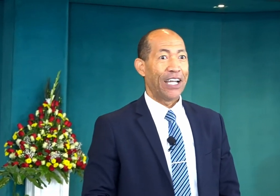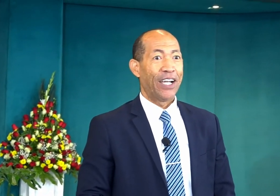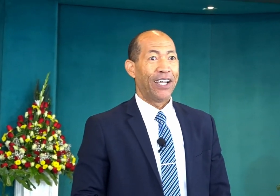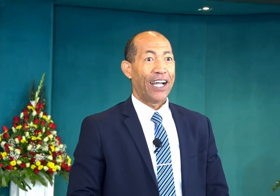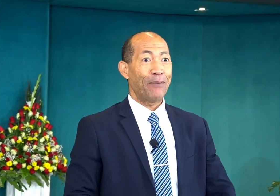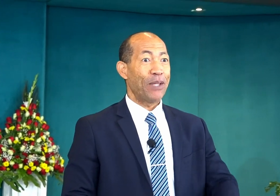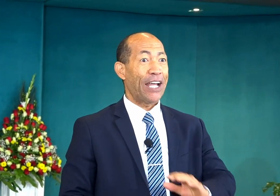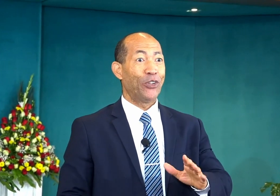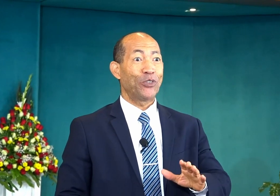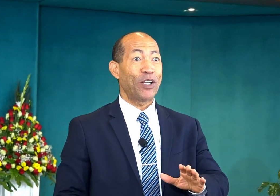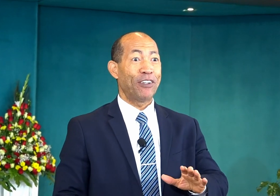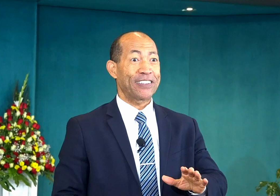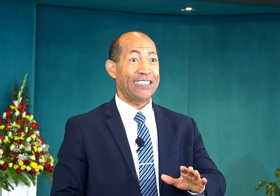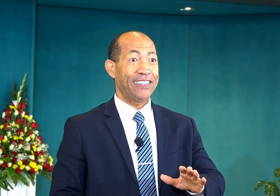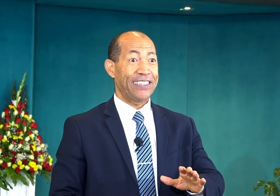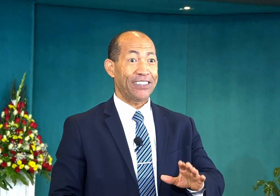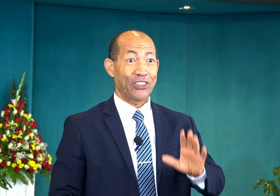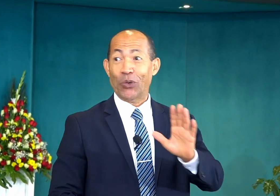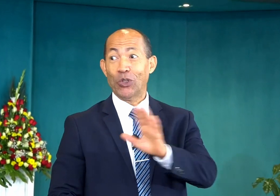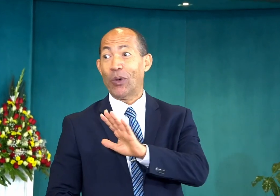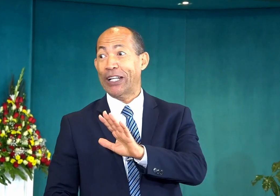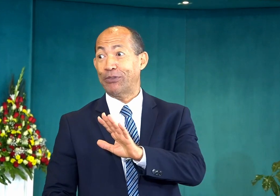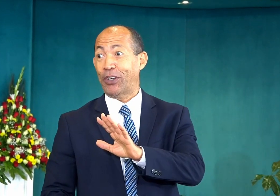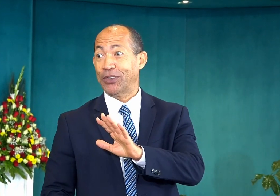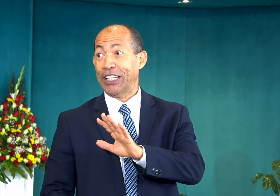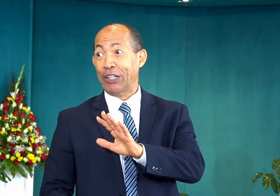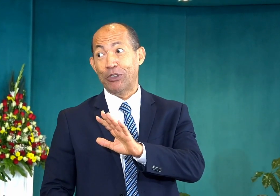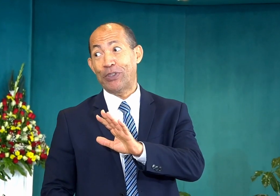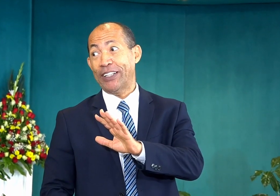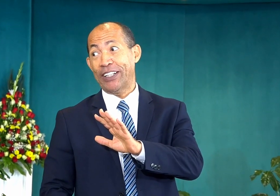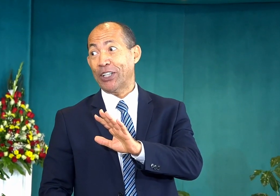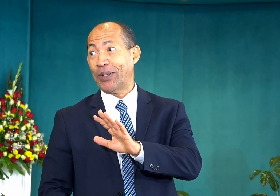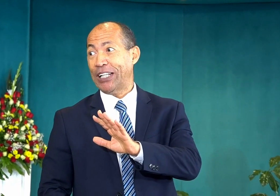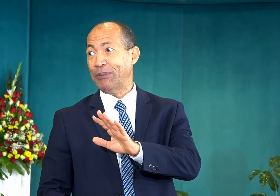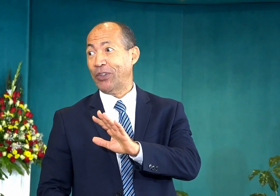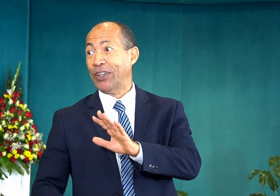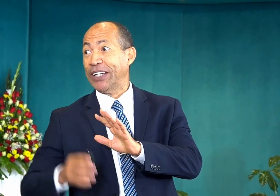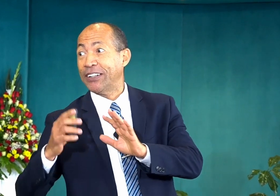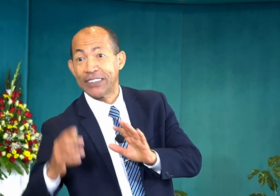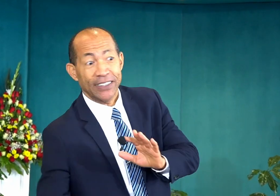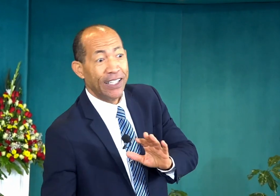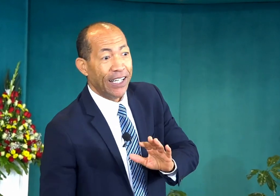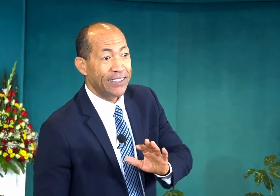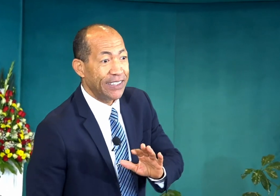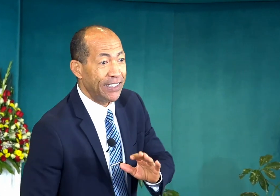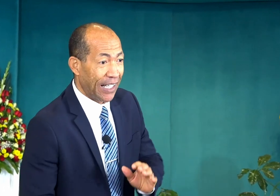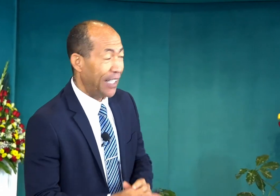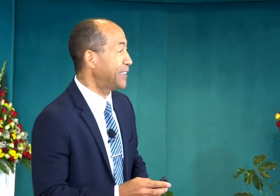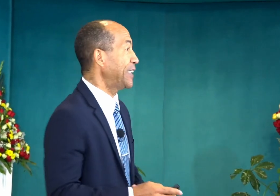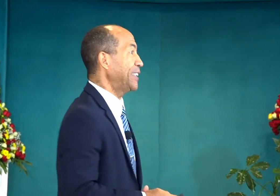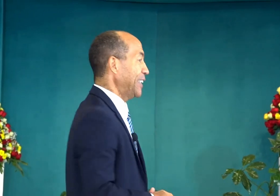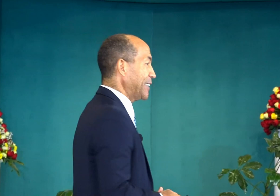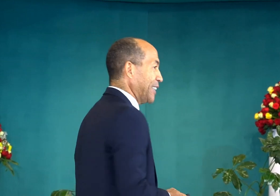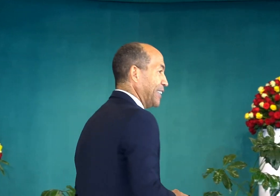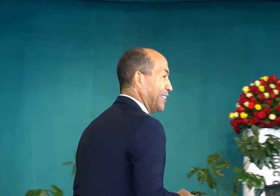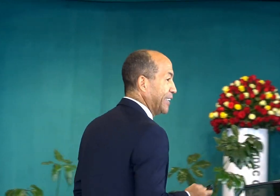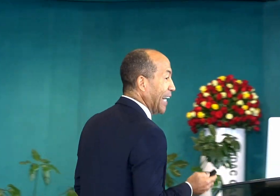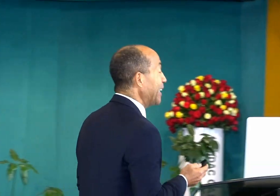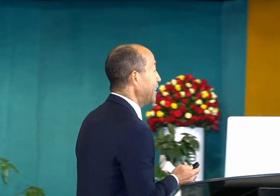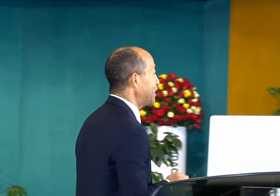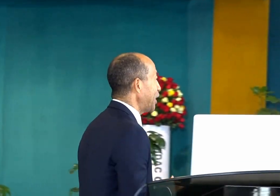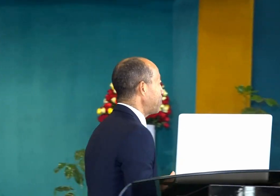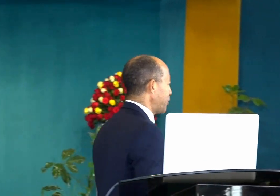text. I don't know if you've ever seen the text. Only one I've found. If you find another one, let me know. Here's it.